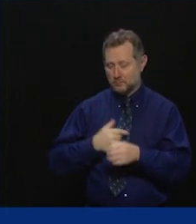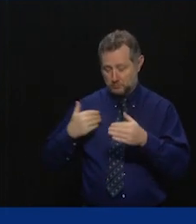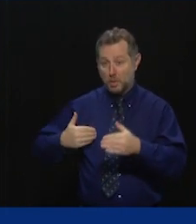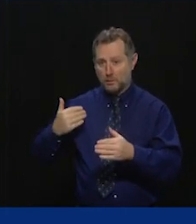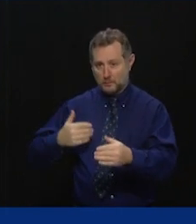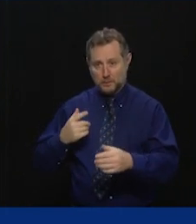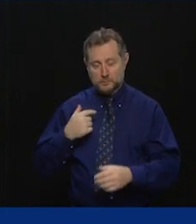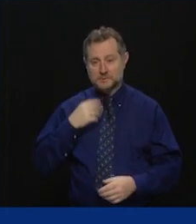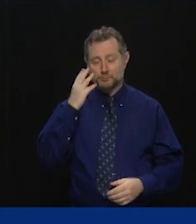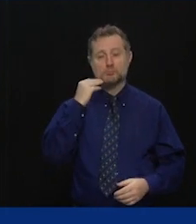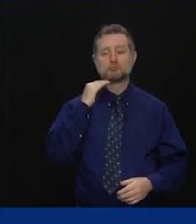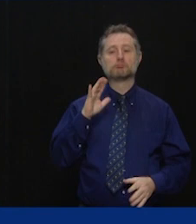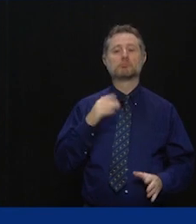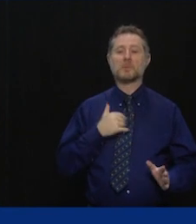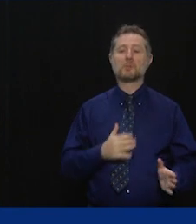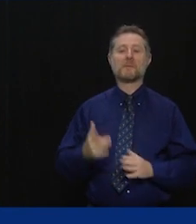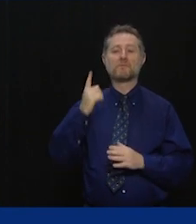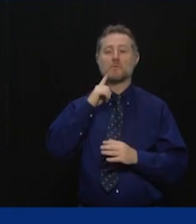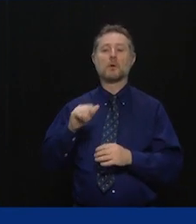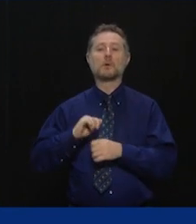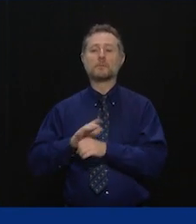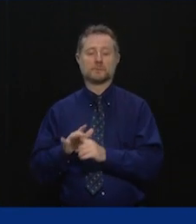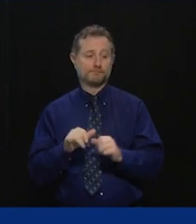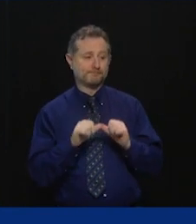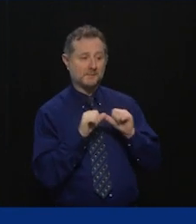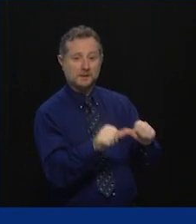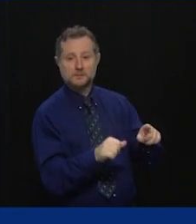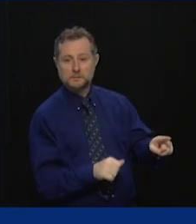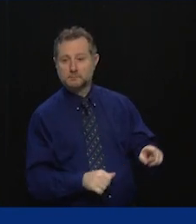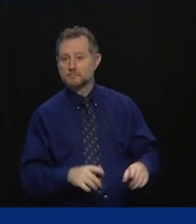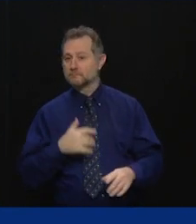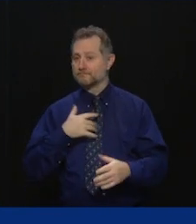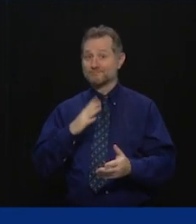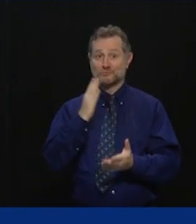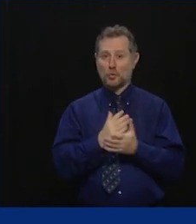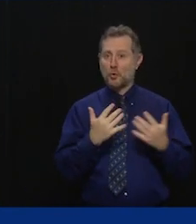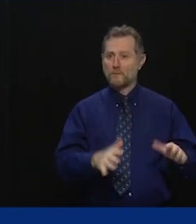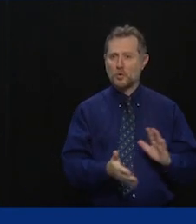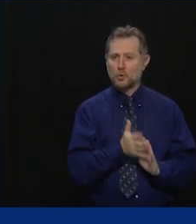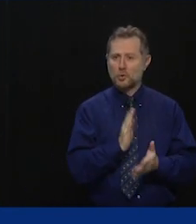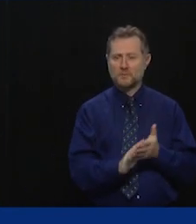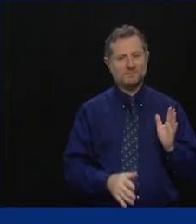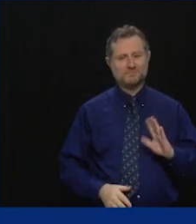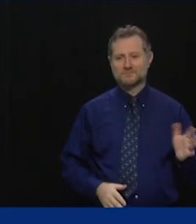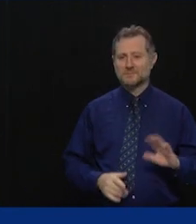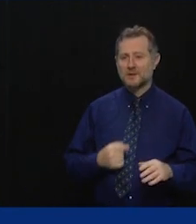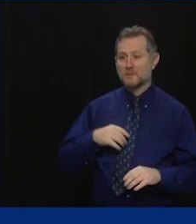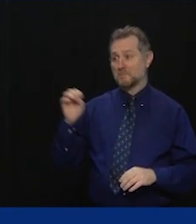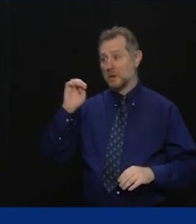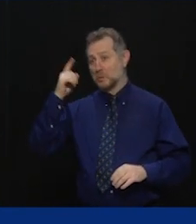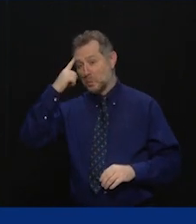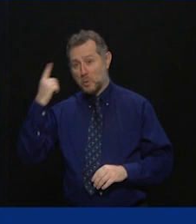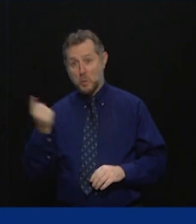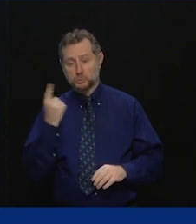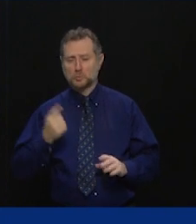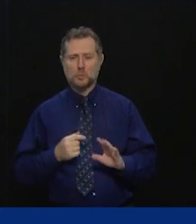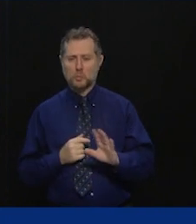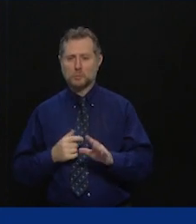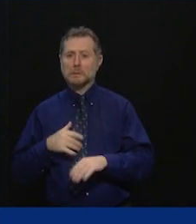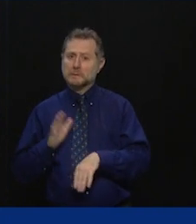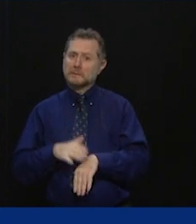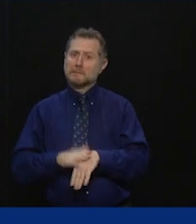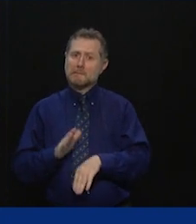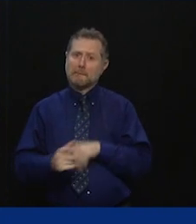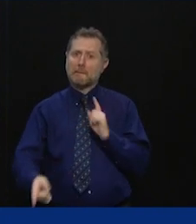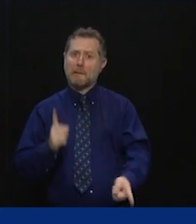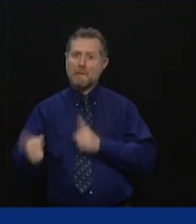the pandemic to continue until it doesn't. I'm not an alarmist, but I'll always make sure that we are prepared. And I want people in school to be